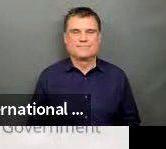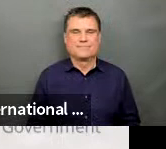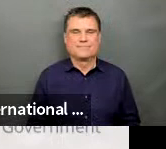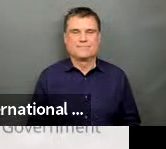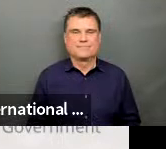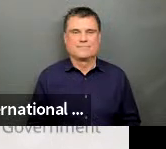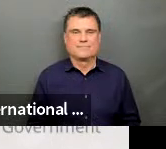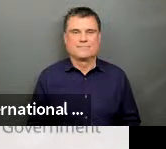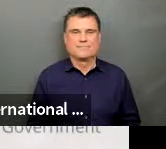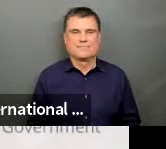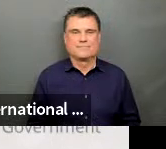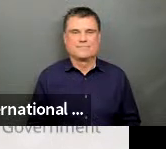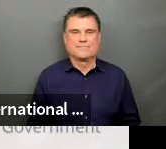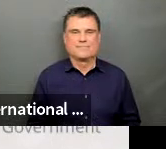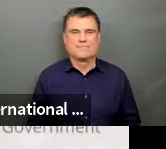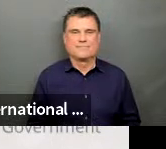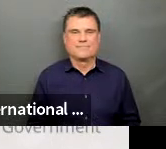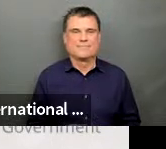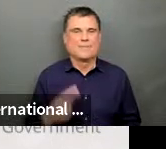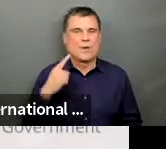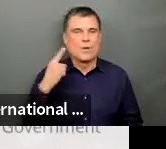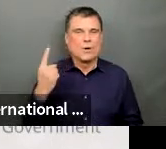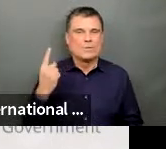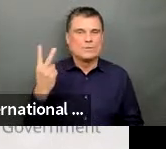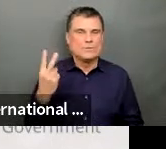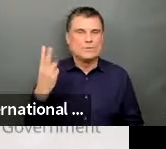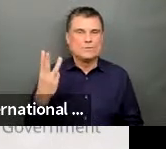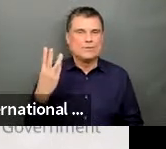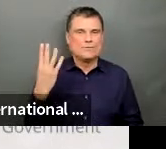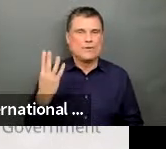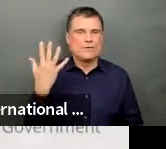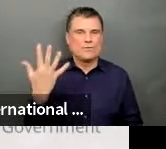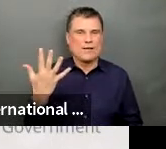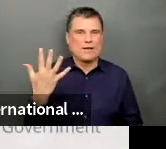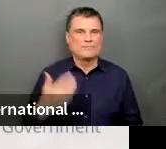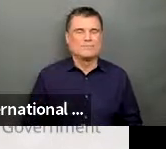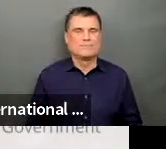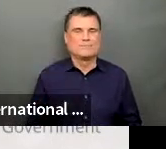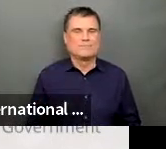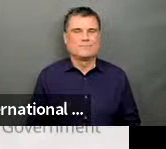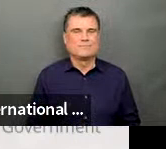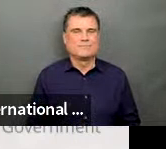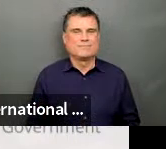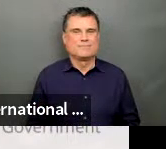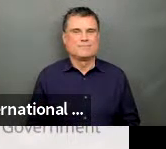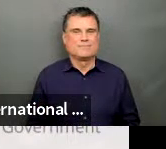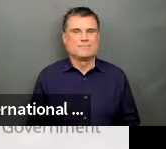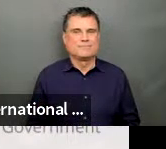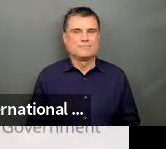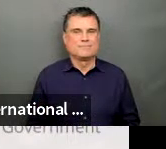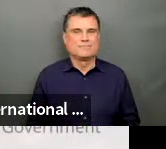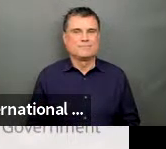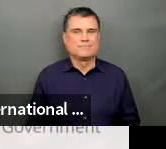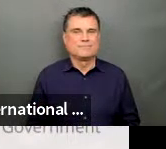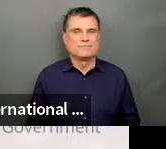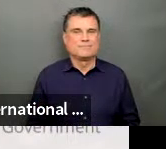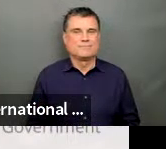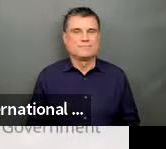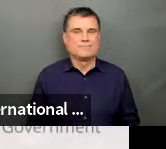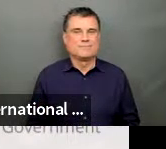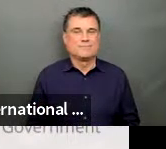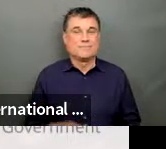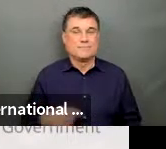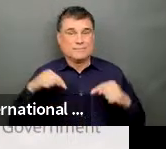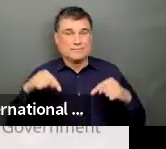One, two, three, four, five. I'm in the Russian channel. Yeah. Am I? No, you're still on the floor.